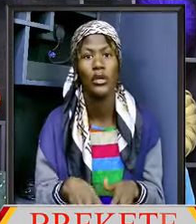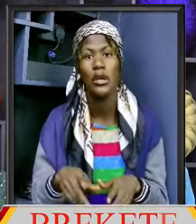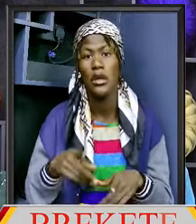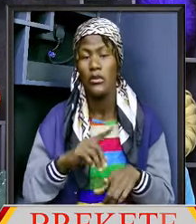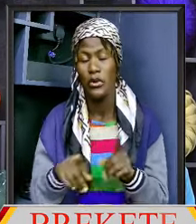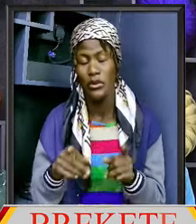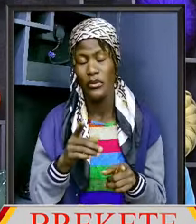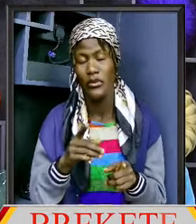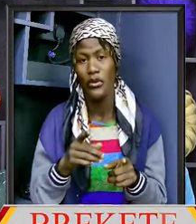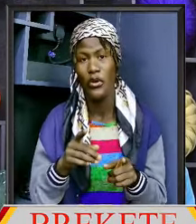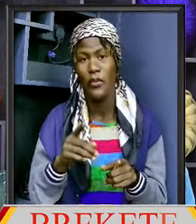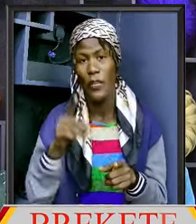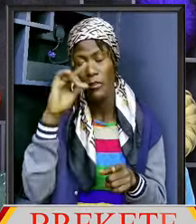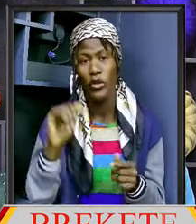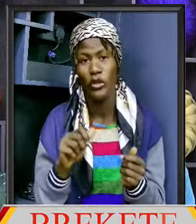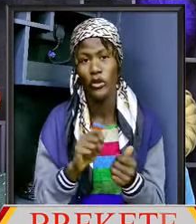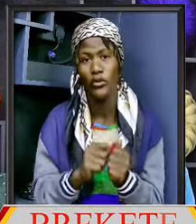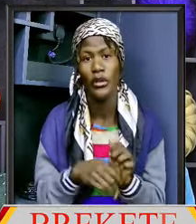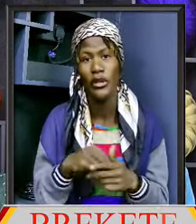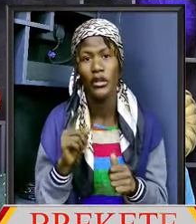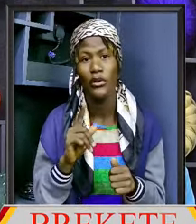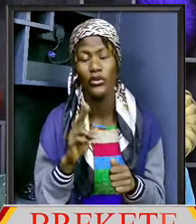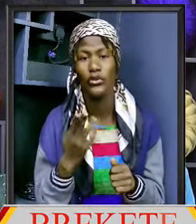technology to validate he this, it no go work.